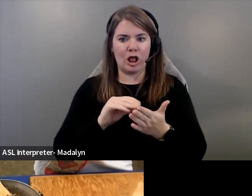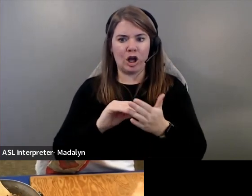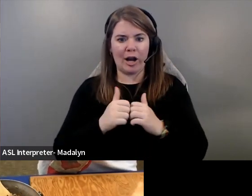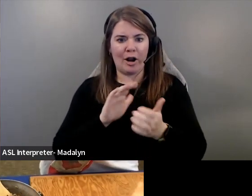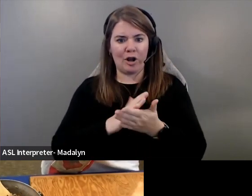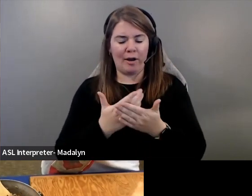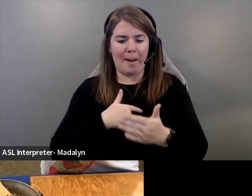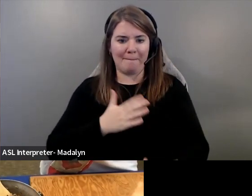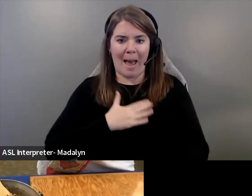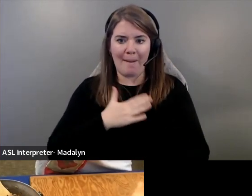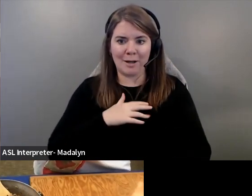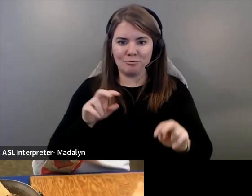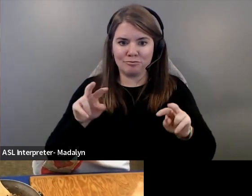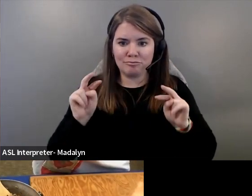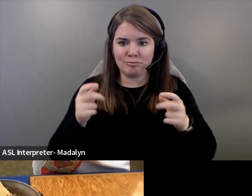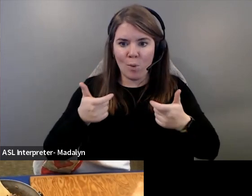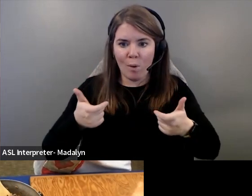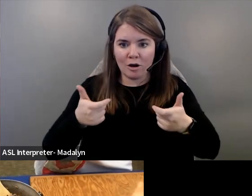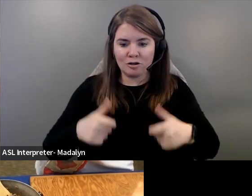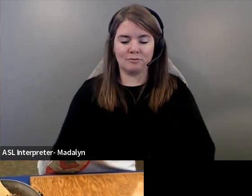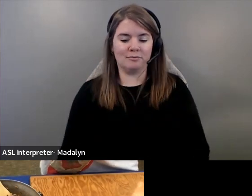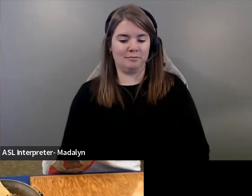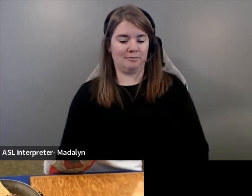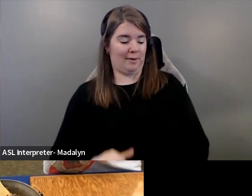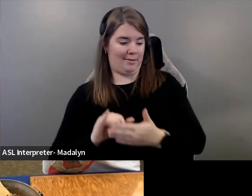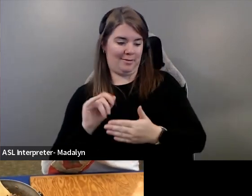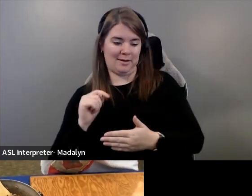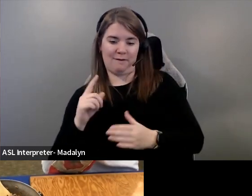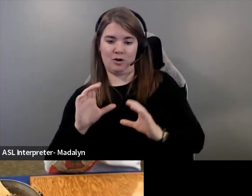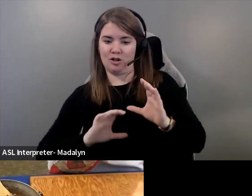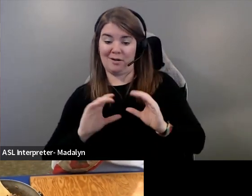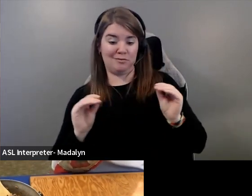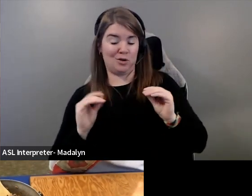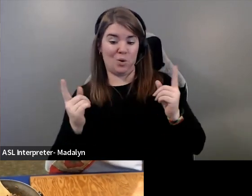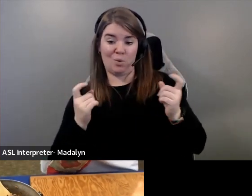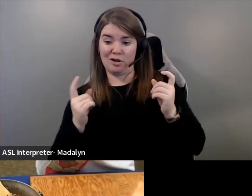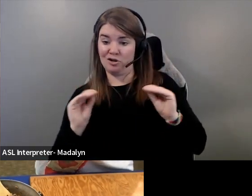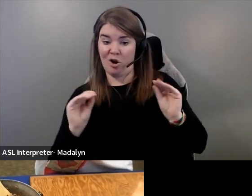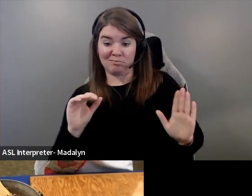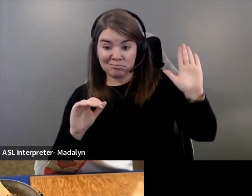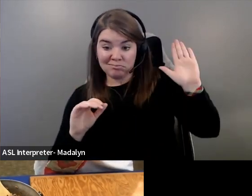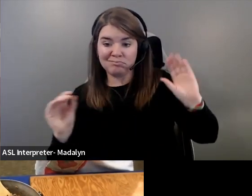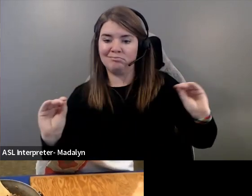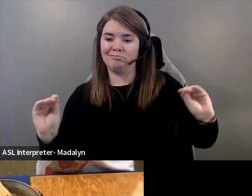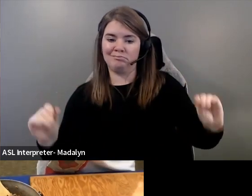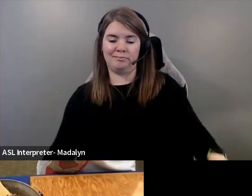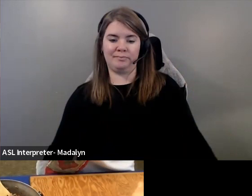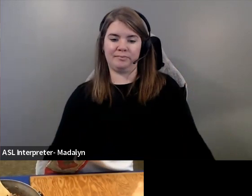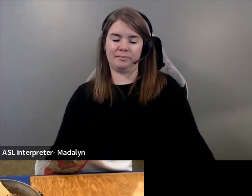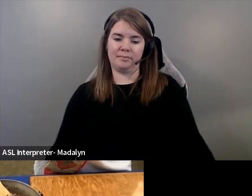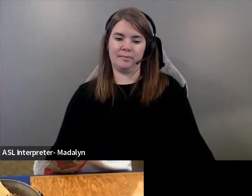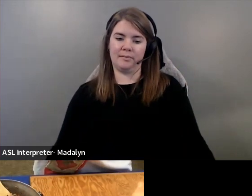session. And that's it for the chat. We have no questions, no hands up. So